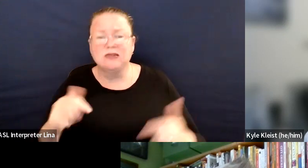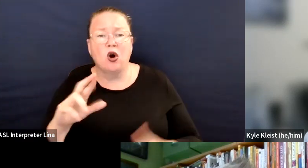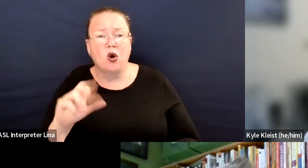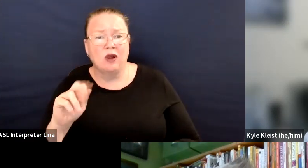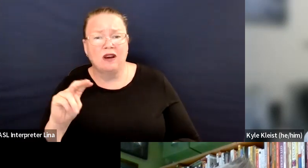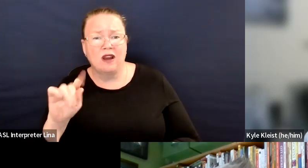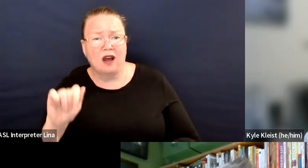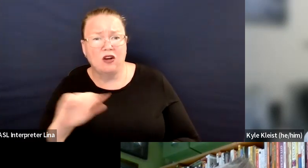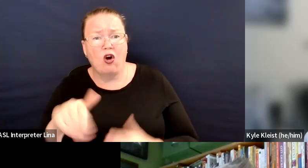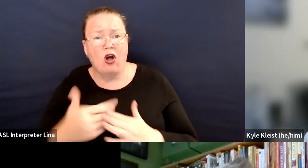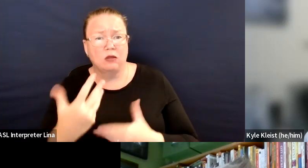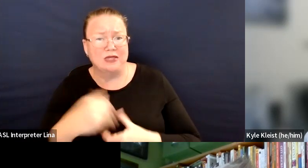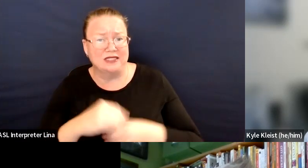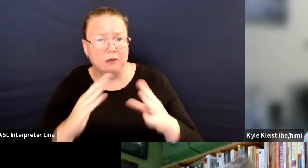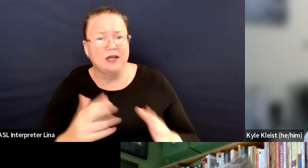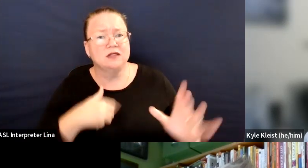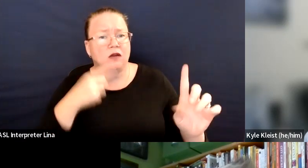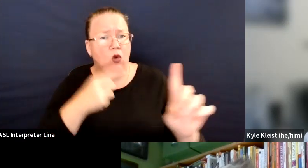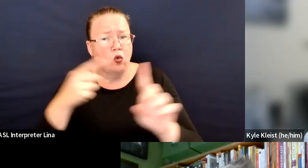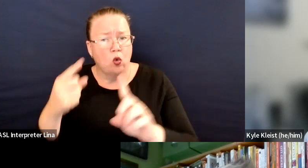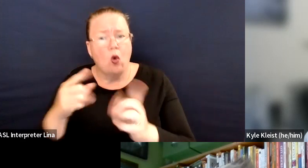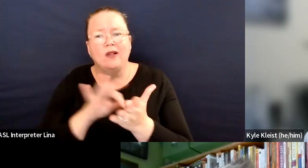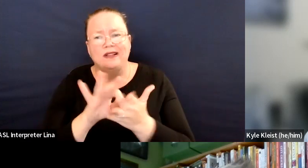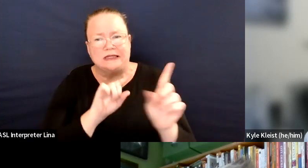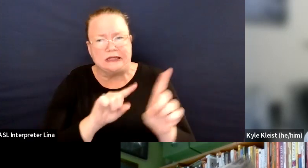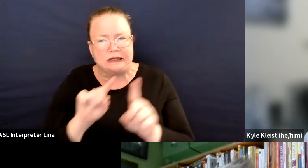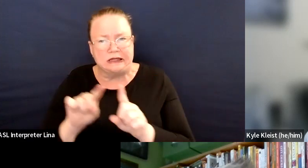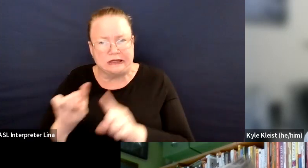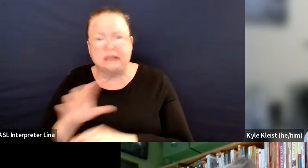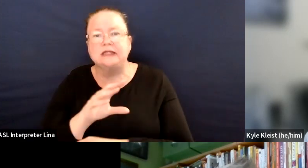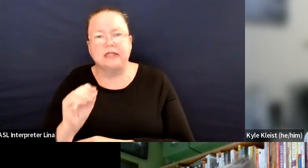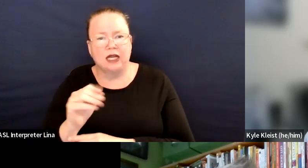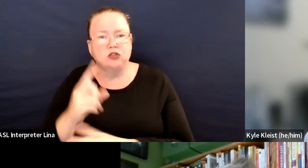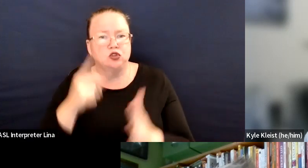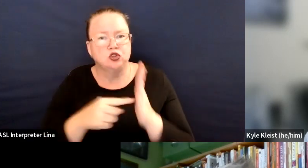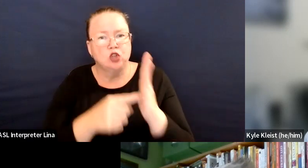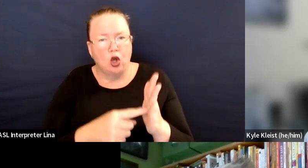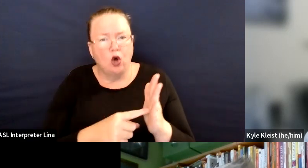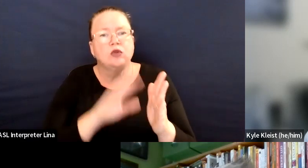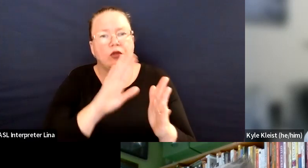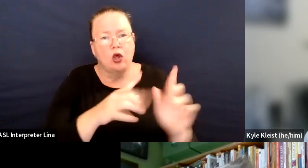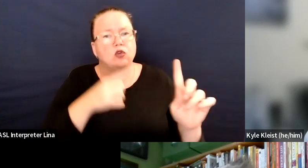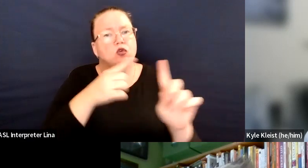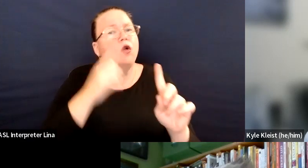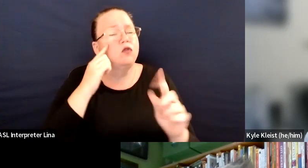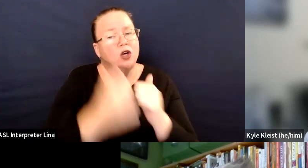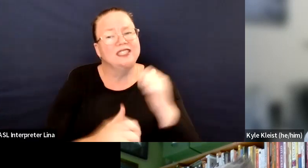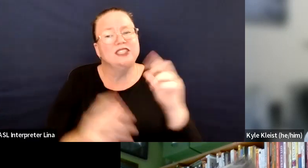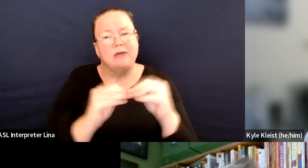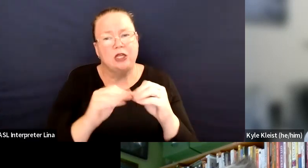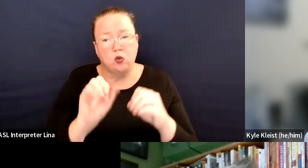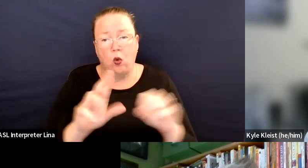says, all of our participants have a goal. We take attendance and it is reflected under their goal for each meeting or